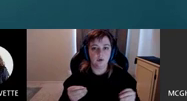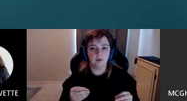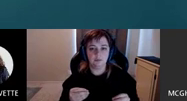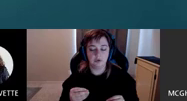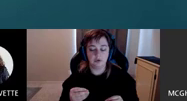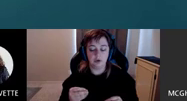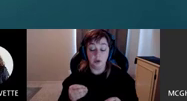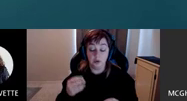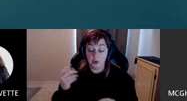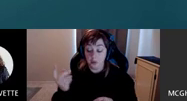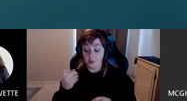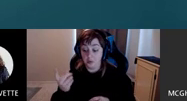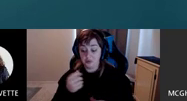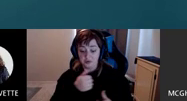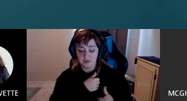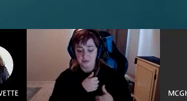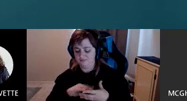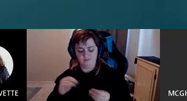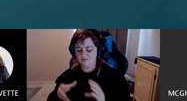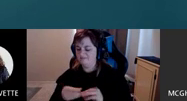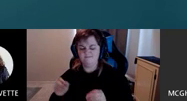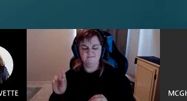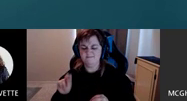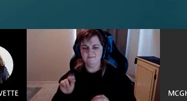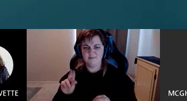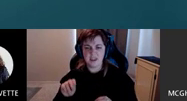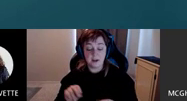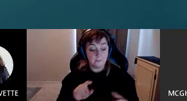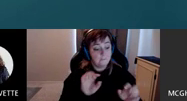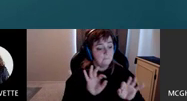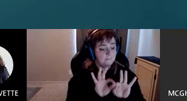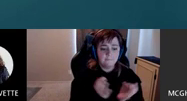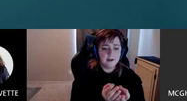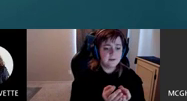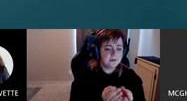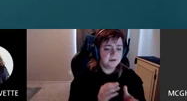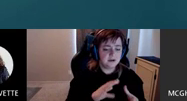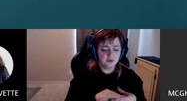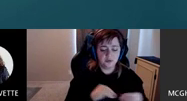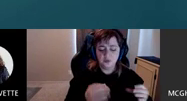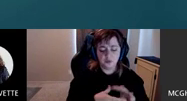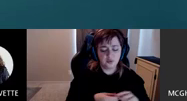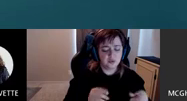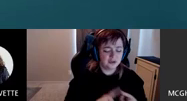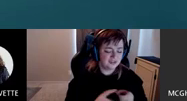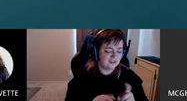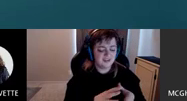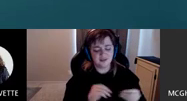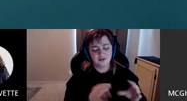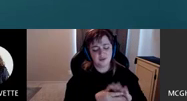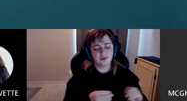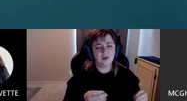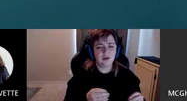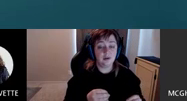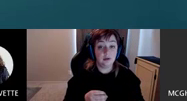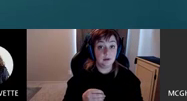behind, left to worry. It's sometimes easier being the one to leave than it is being the one to